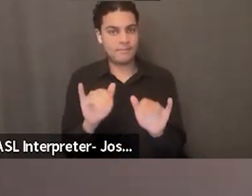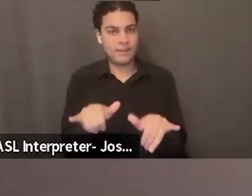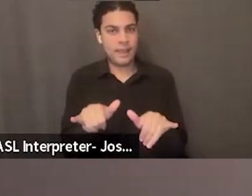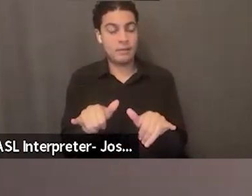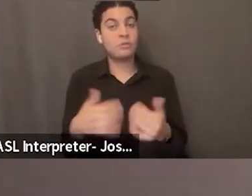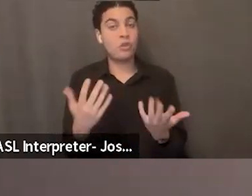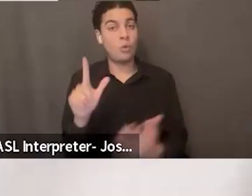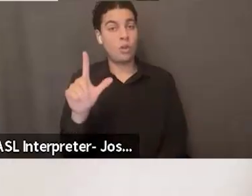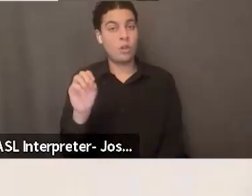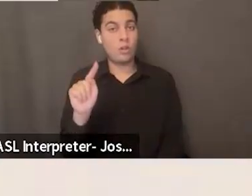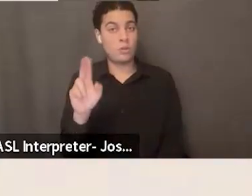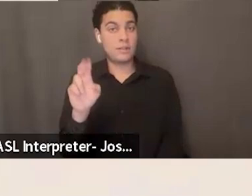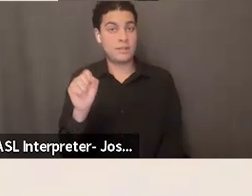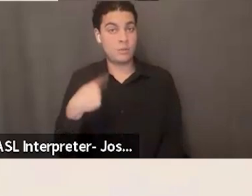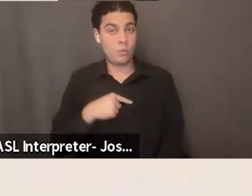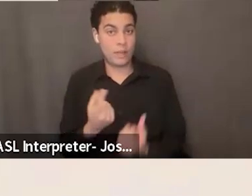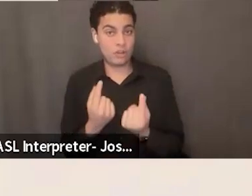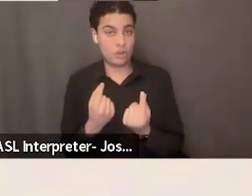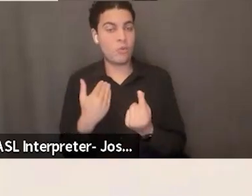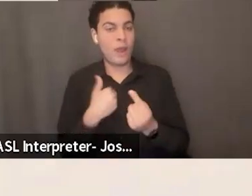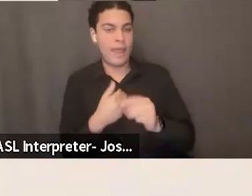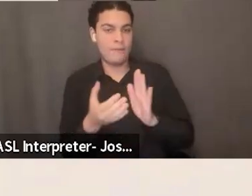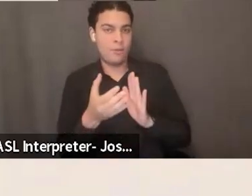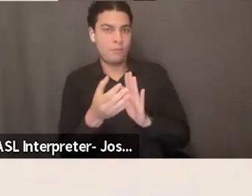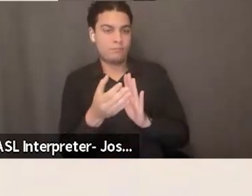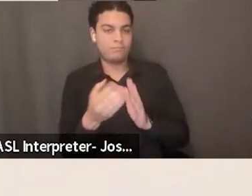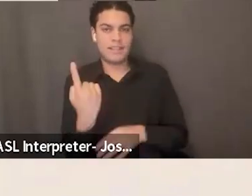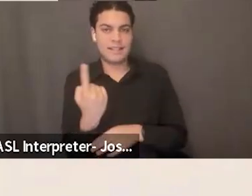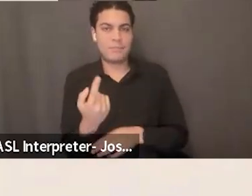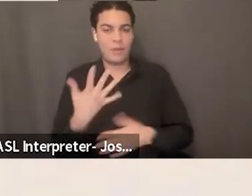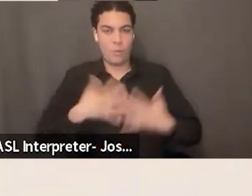by pointing. No app, no